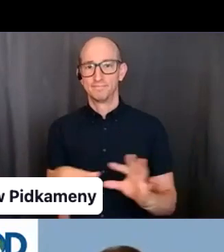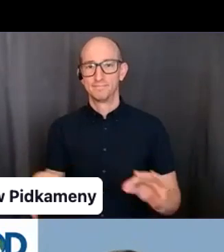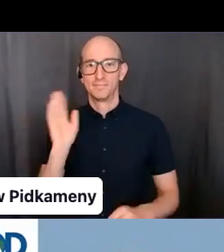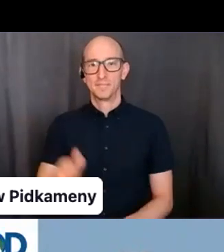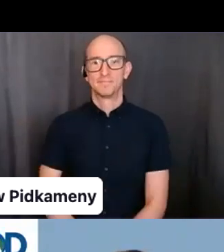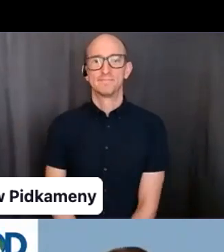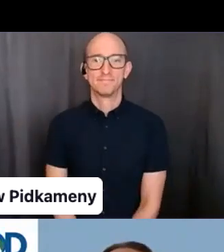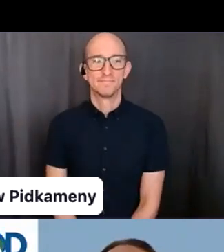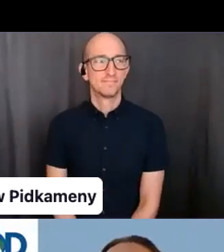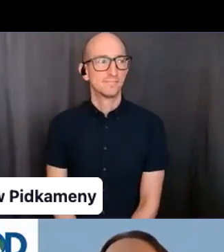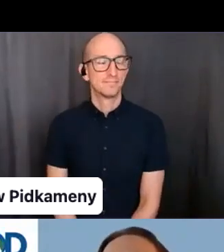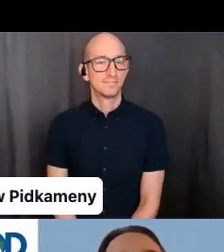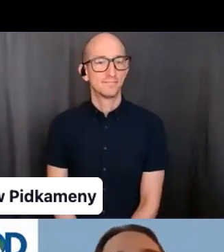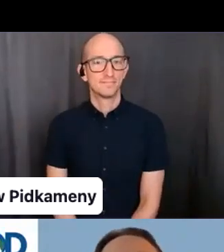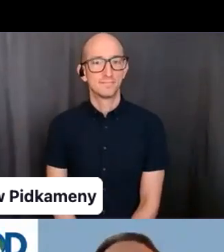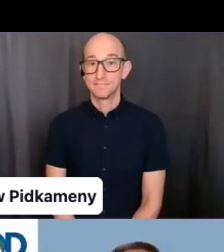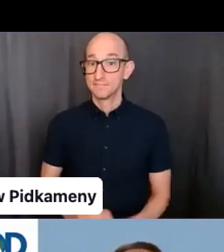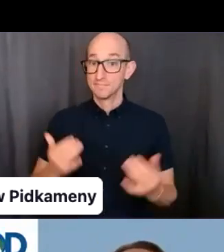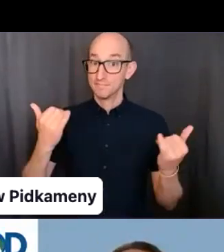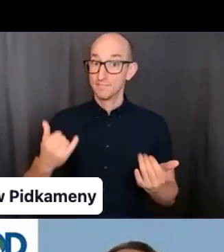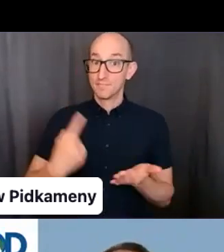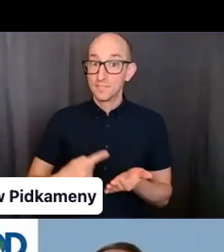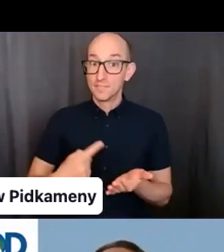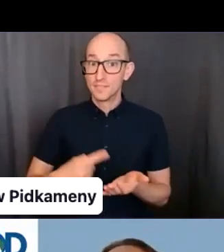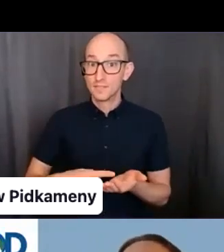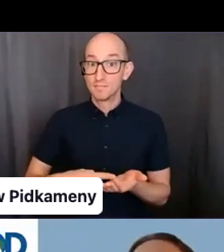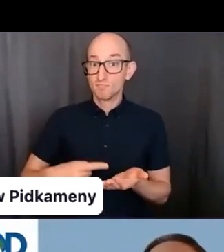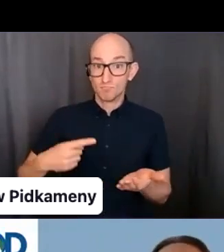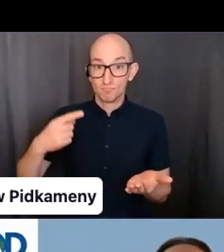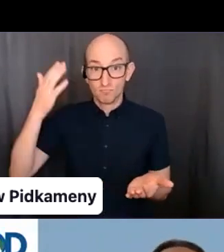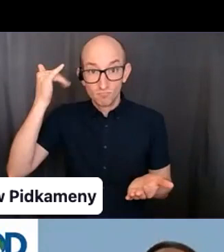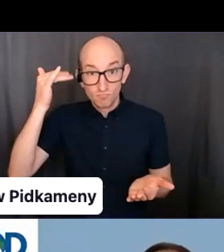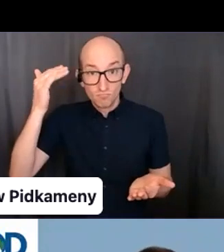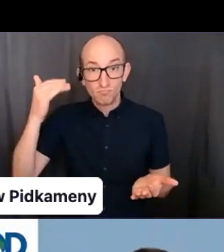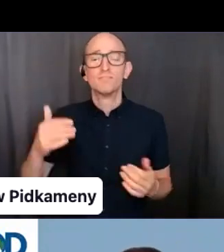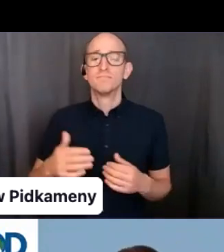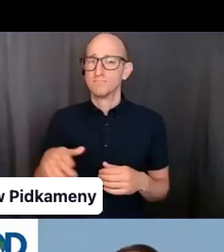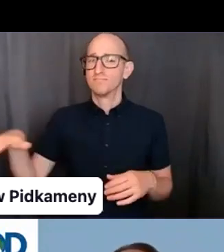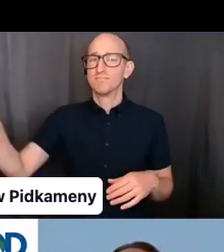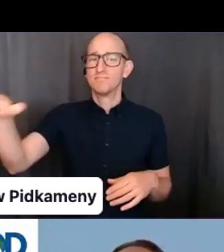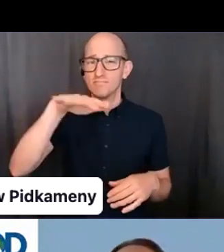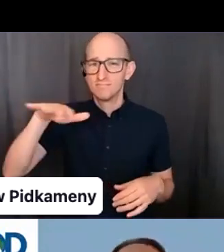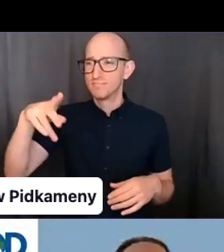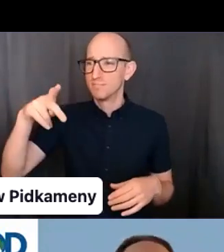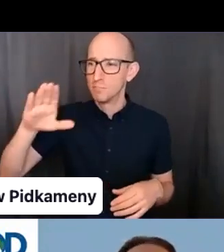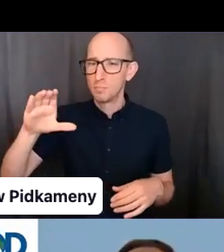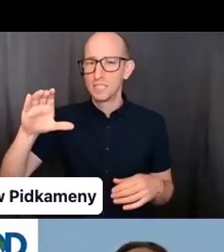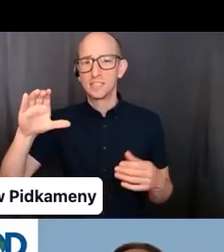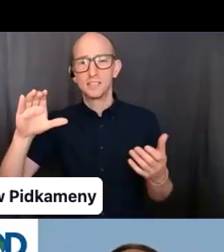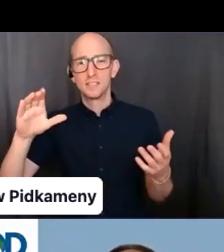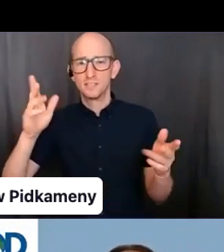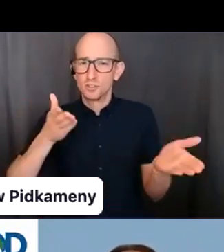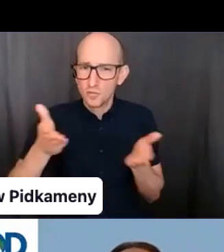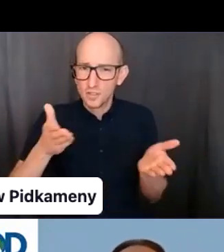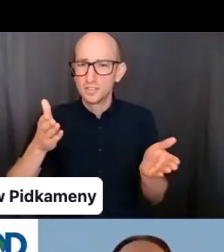So the reason for today's discussion is that we hear a lot of people in public-facing roles feel a bit nervous